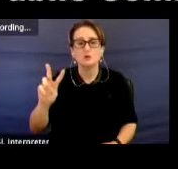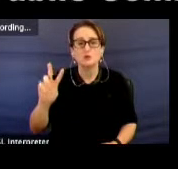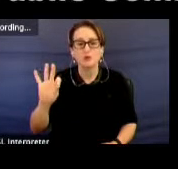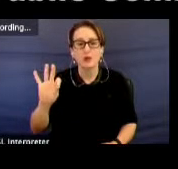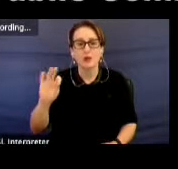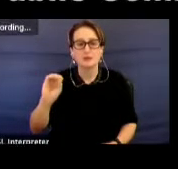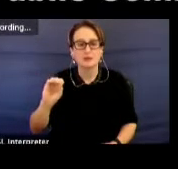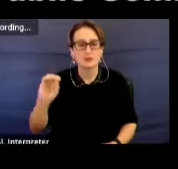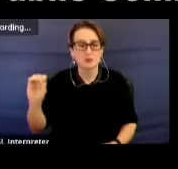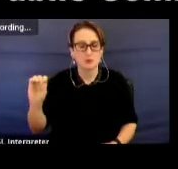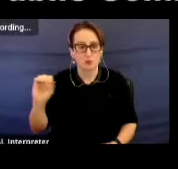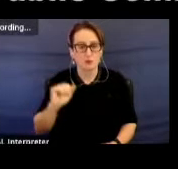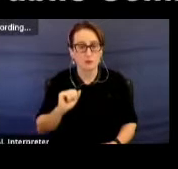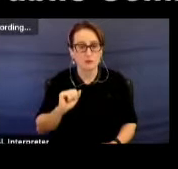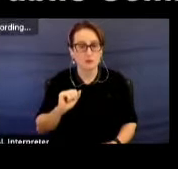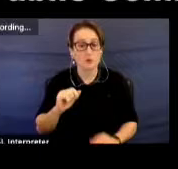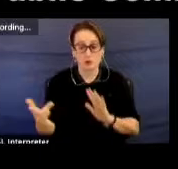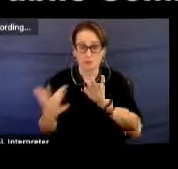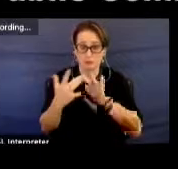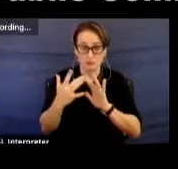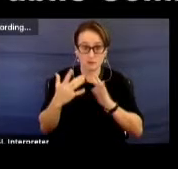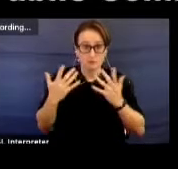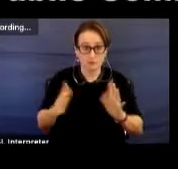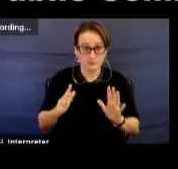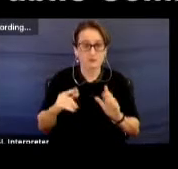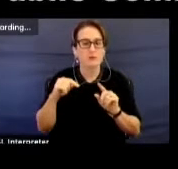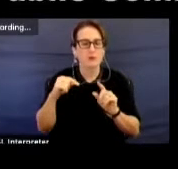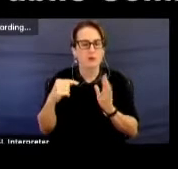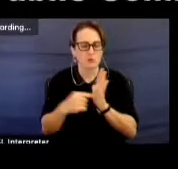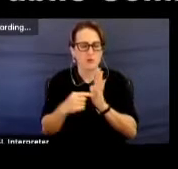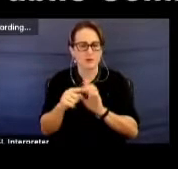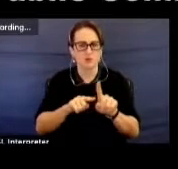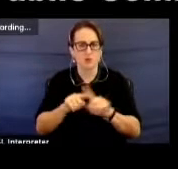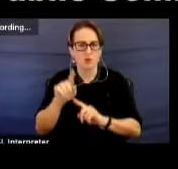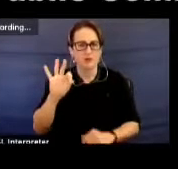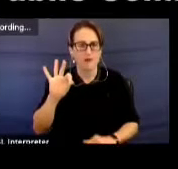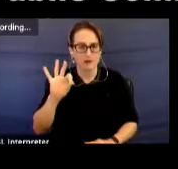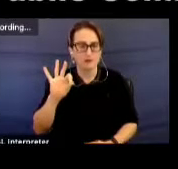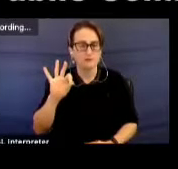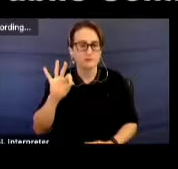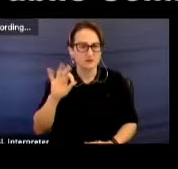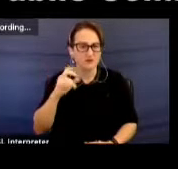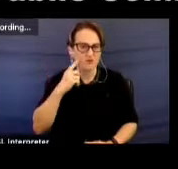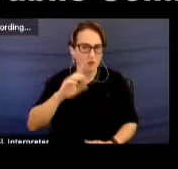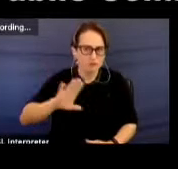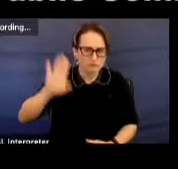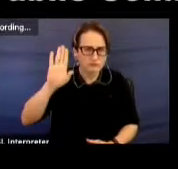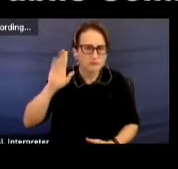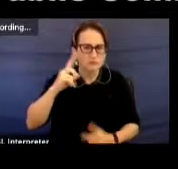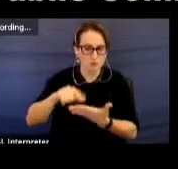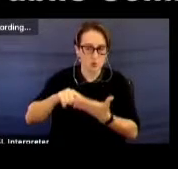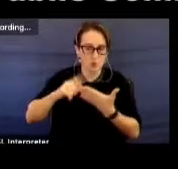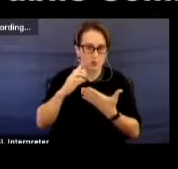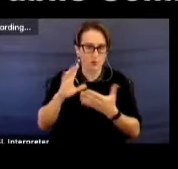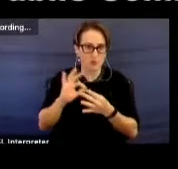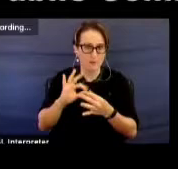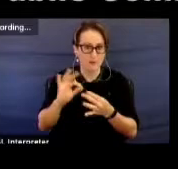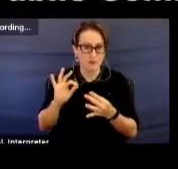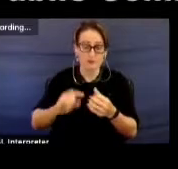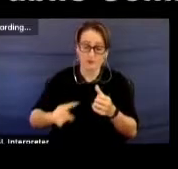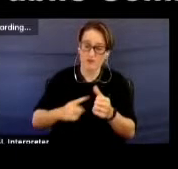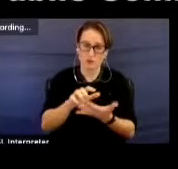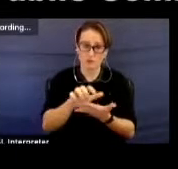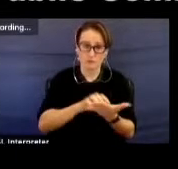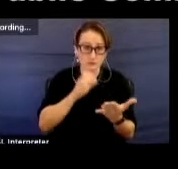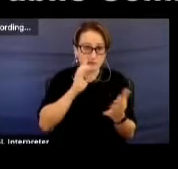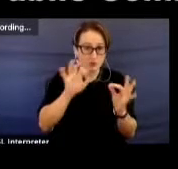882-7101-2900. Once you've dialed in, please press star 9 to enter the comment queue. The full call-in instructions are read at the beginning of the meeting and are